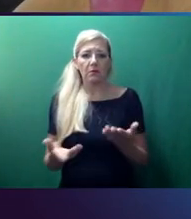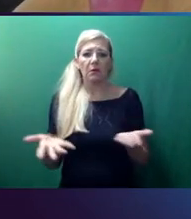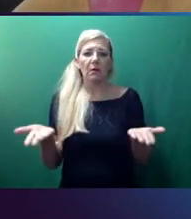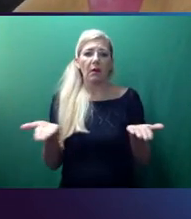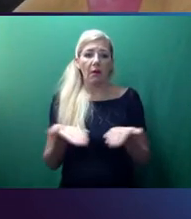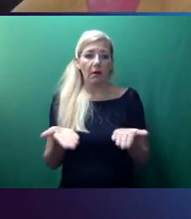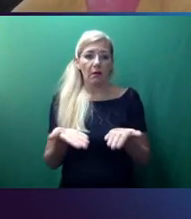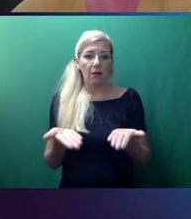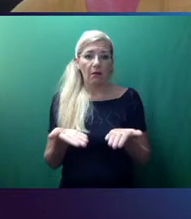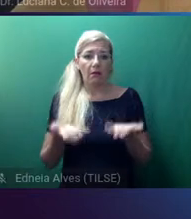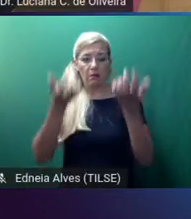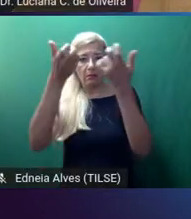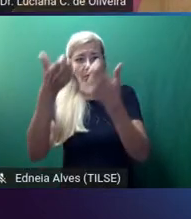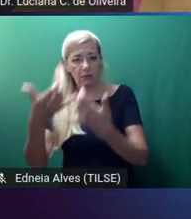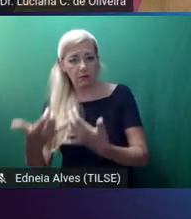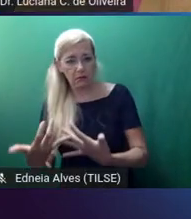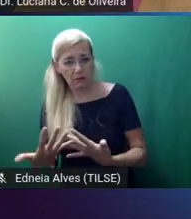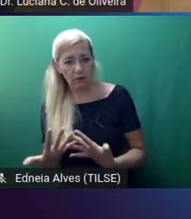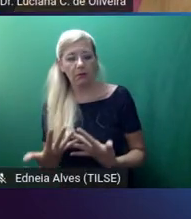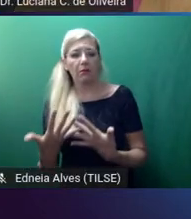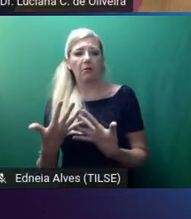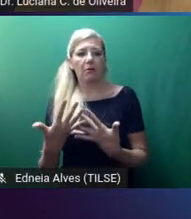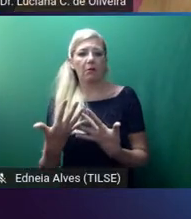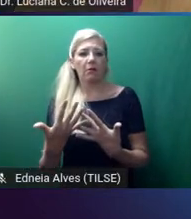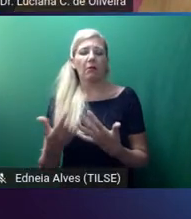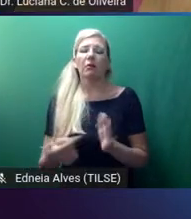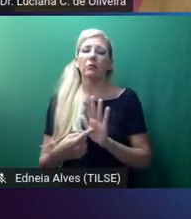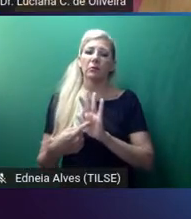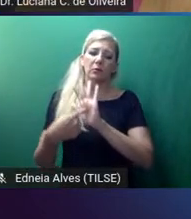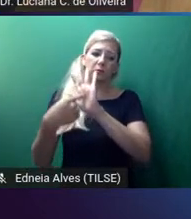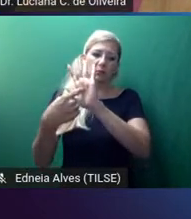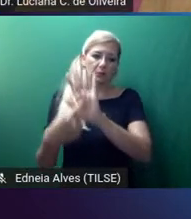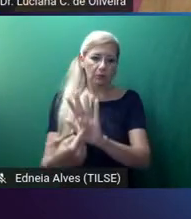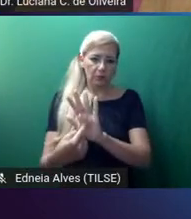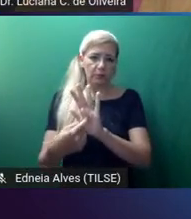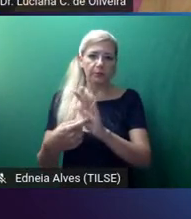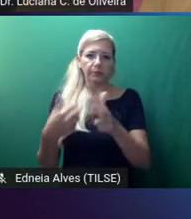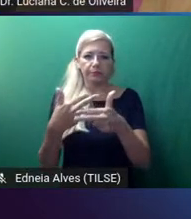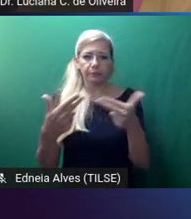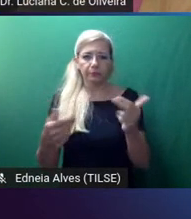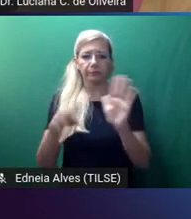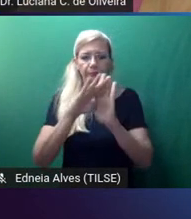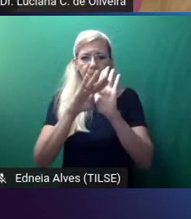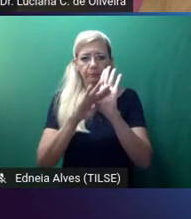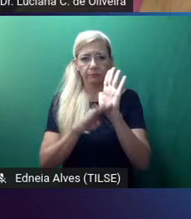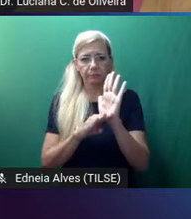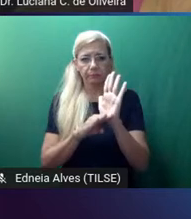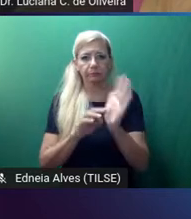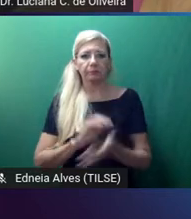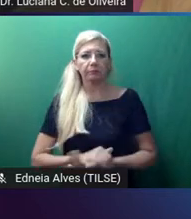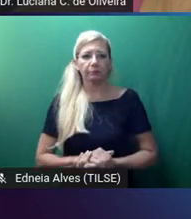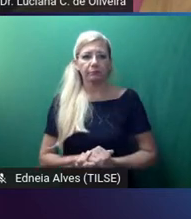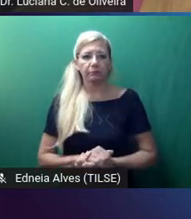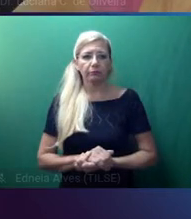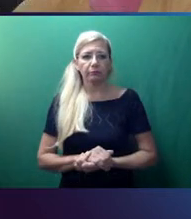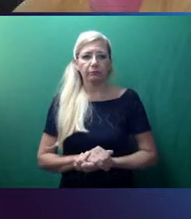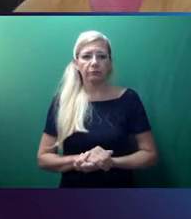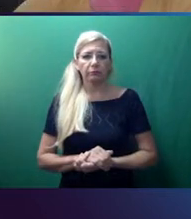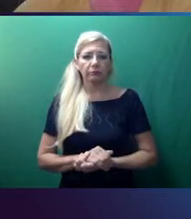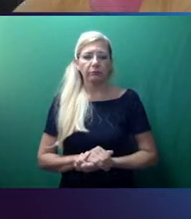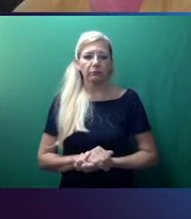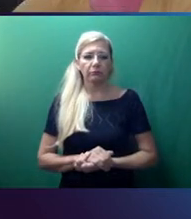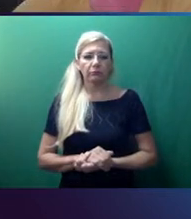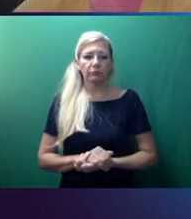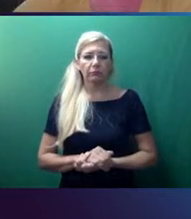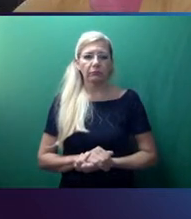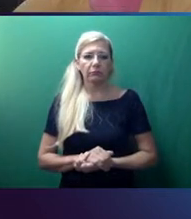well. Actually, I'm going to be addressing that next. So what are